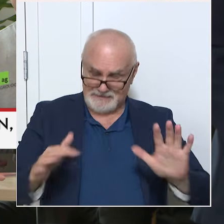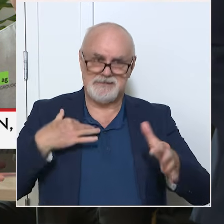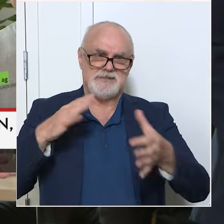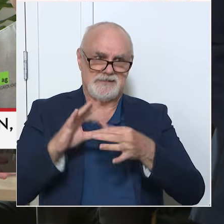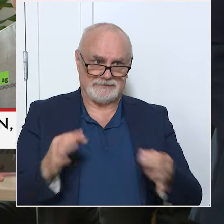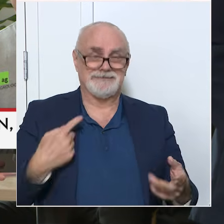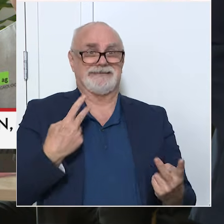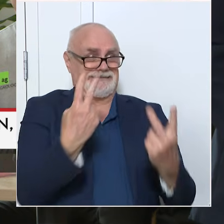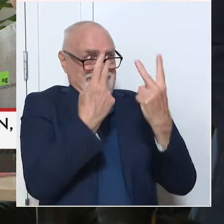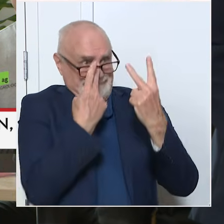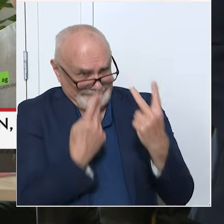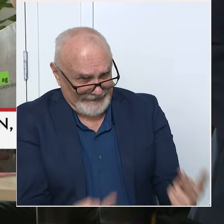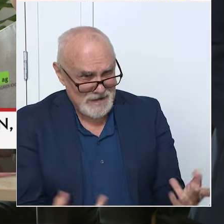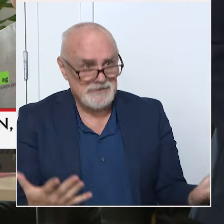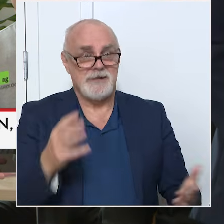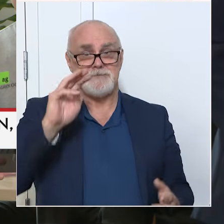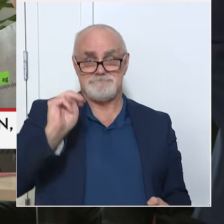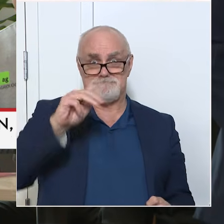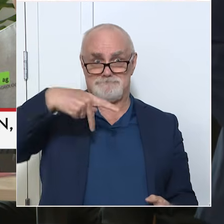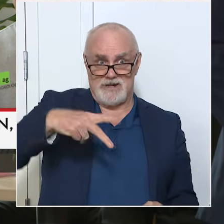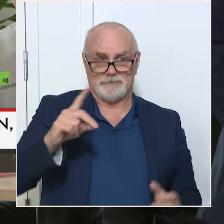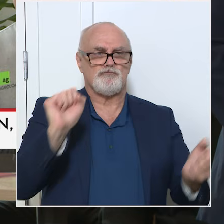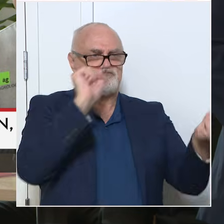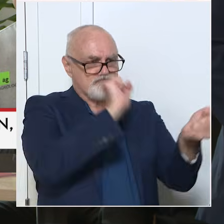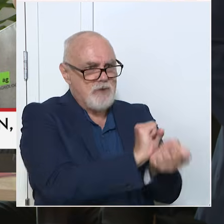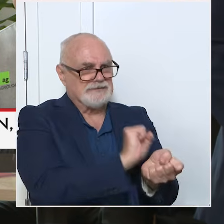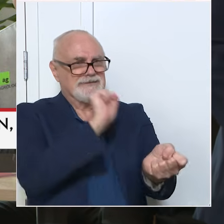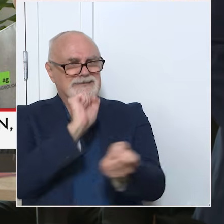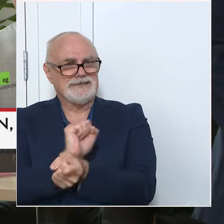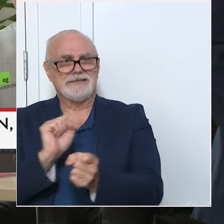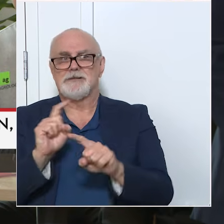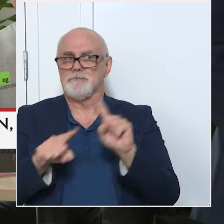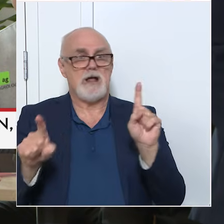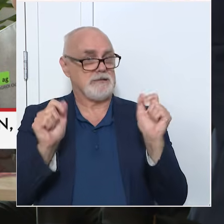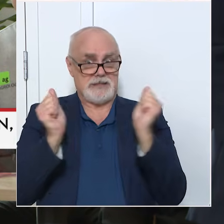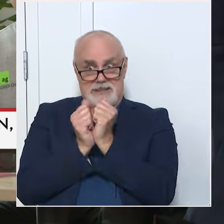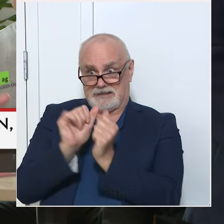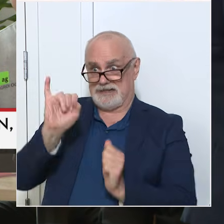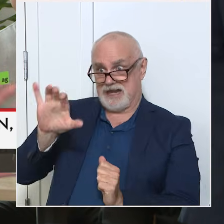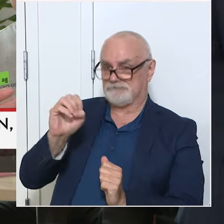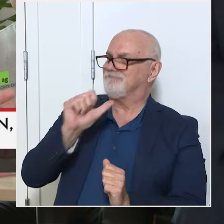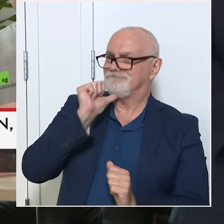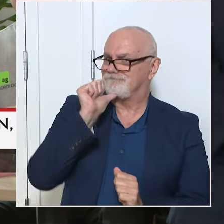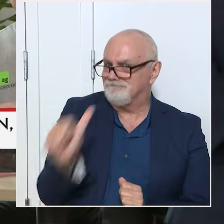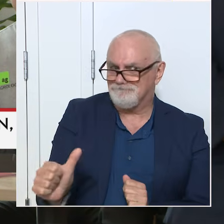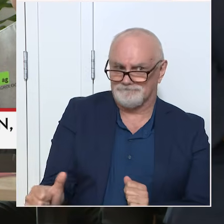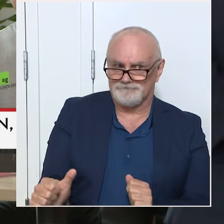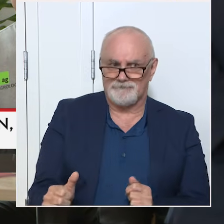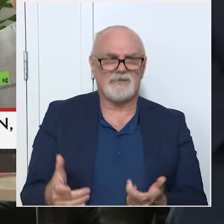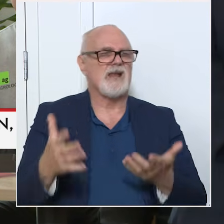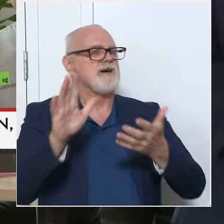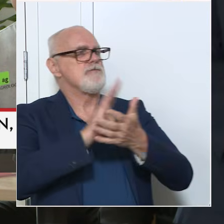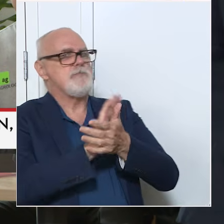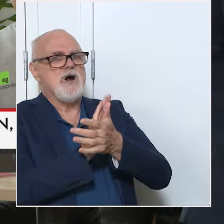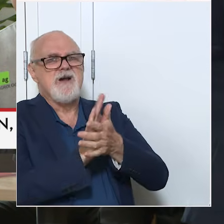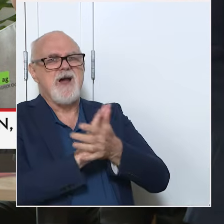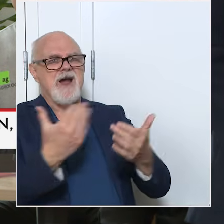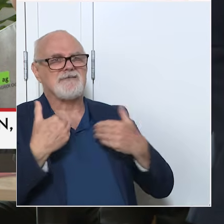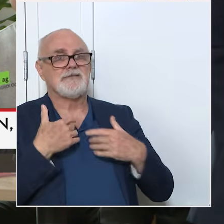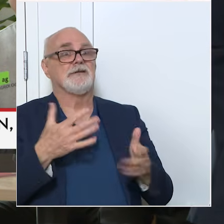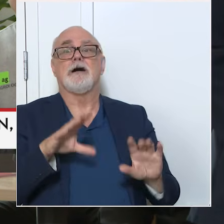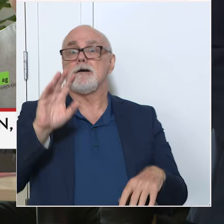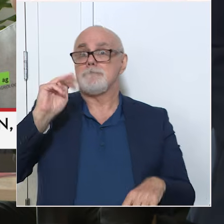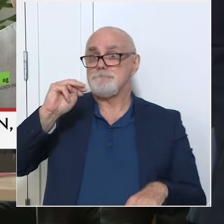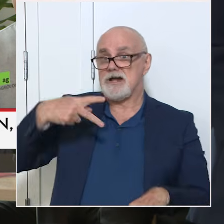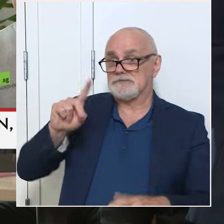is MPD making arrests. I don't see MPD patrolling with anybody. So could I clarify MPD will always make arrests, yes. So can we